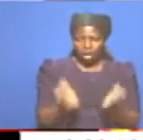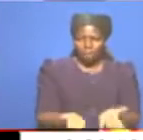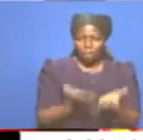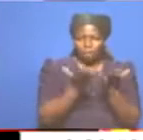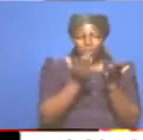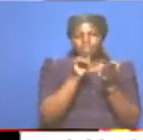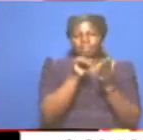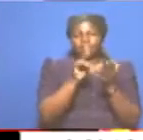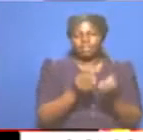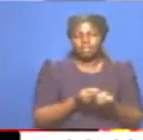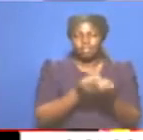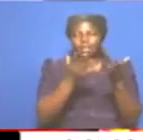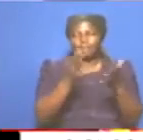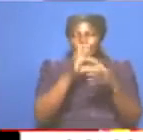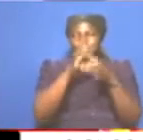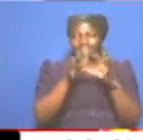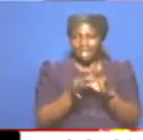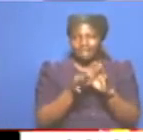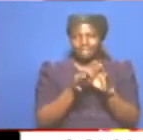to be,